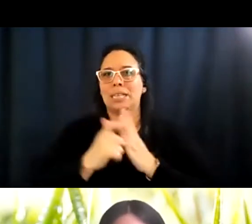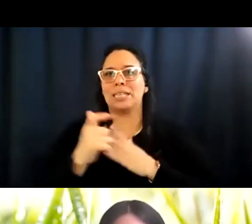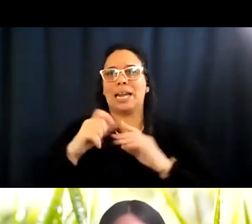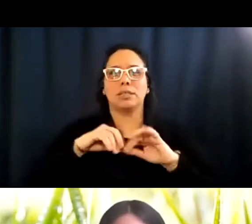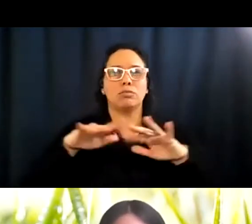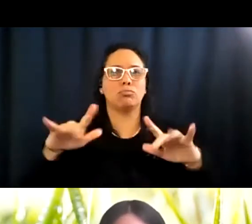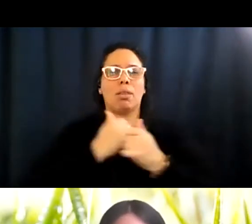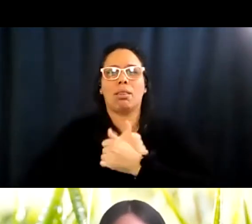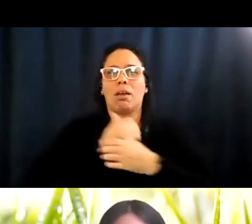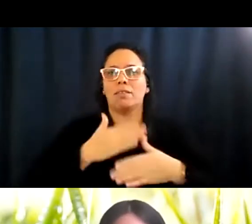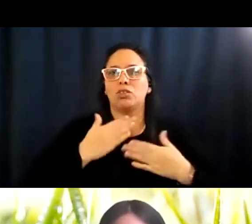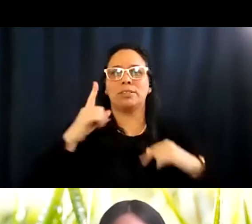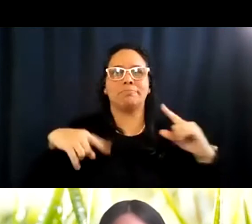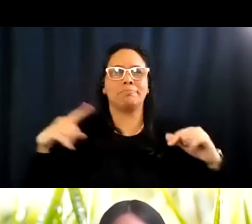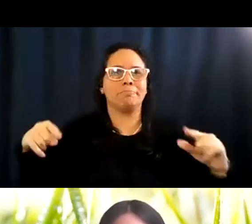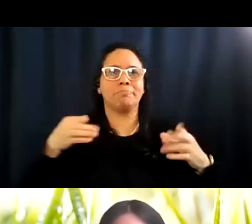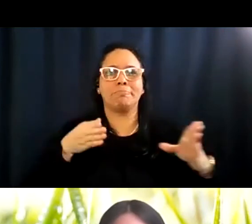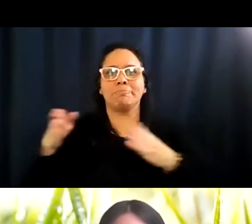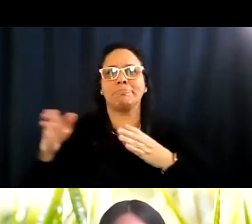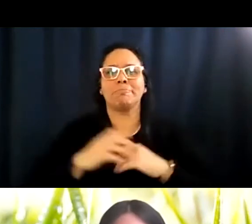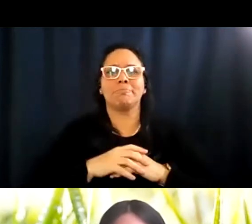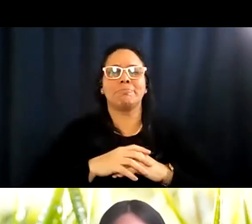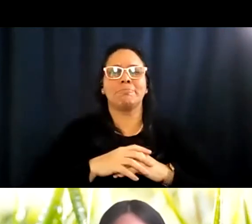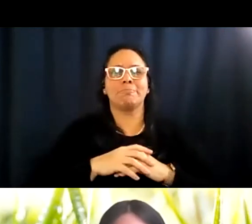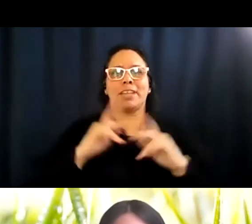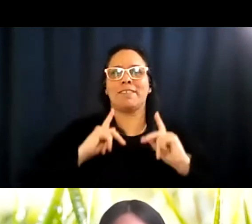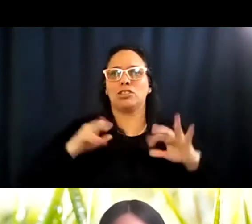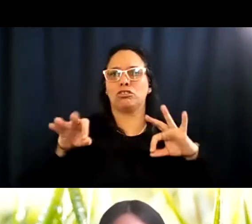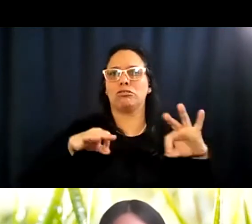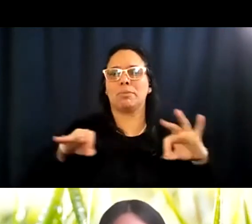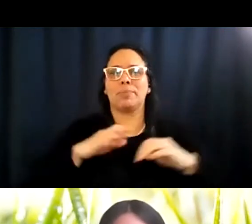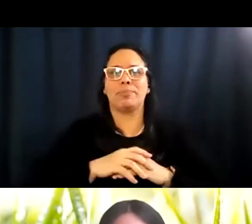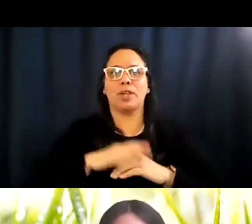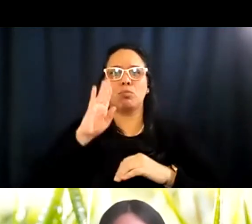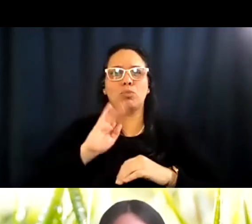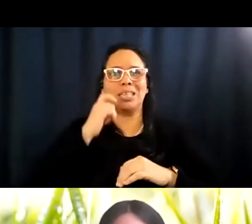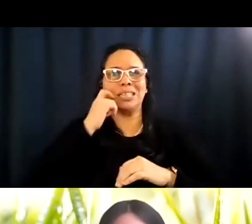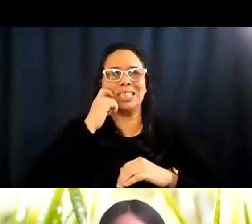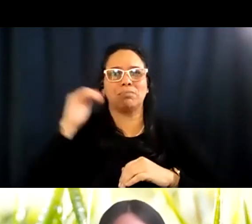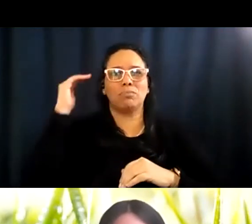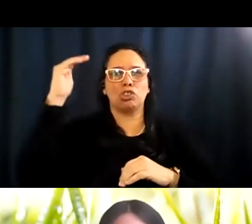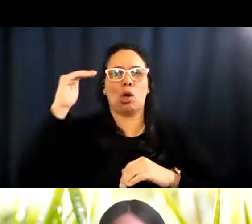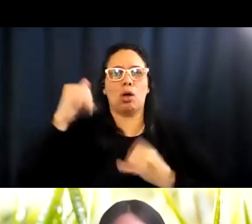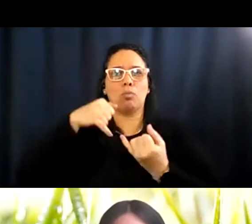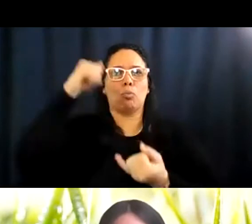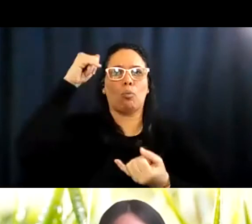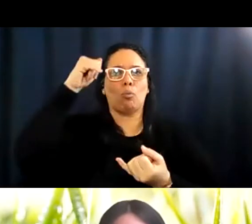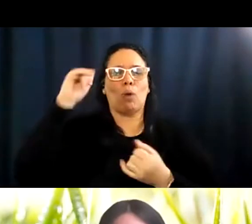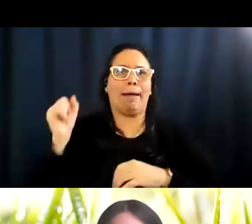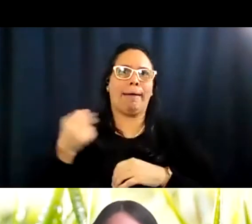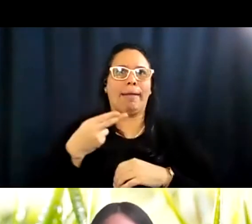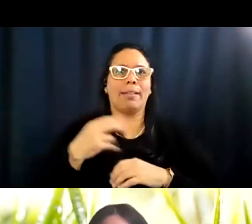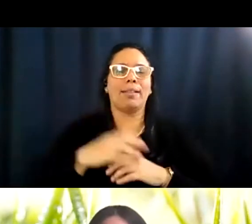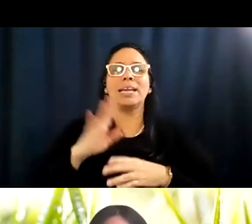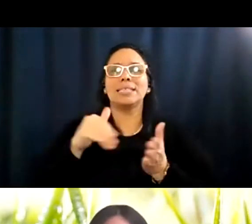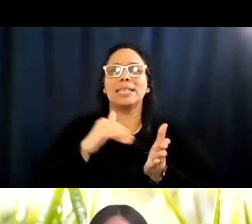pursuits. Darius is, for his physical description, Darius is brown skin, tall, and lanky as hell. He is in his